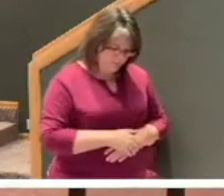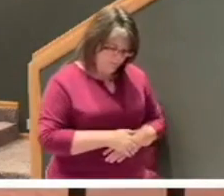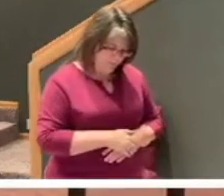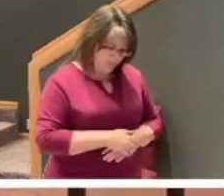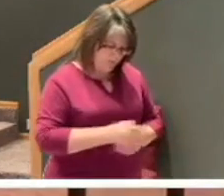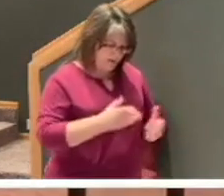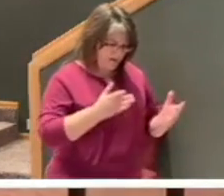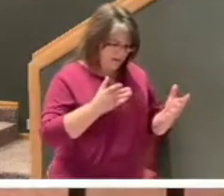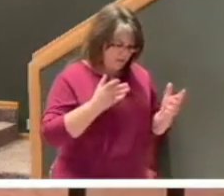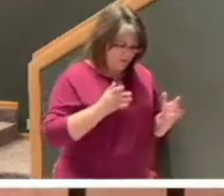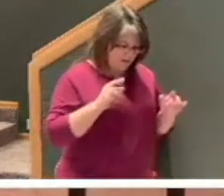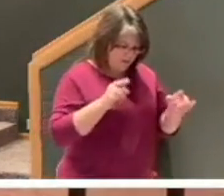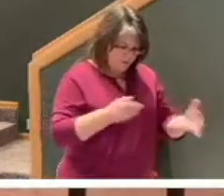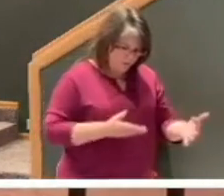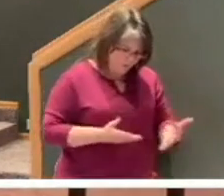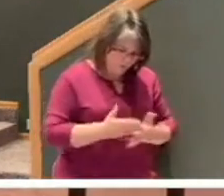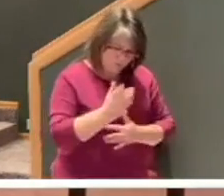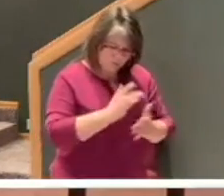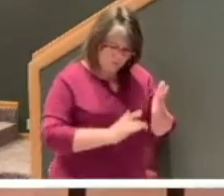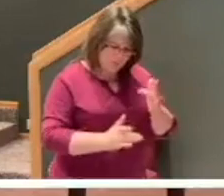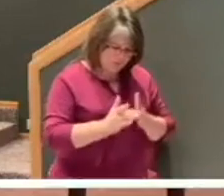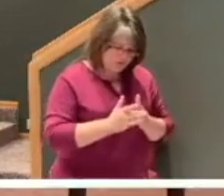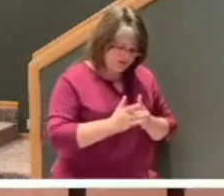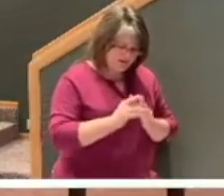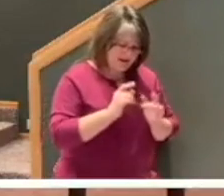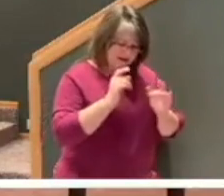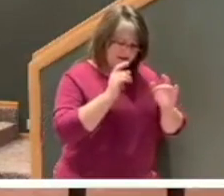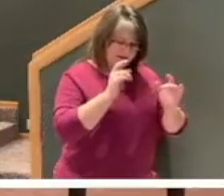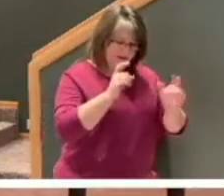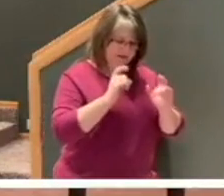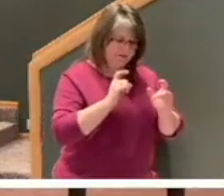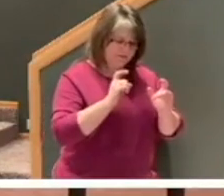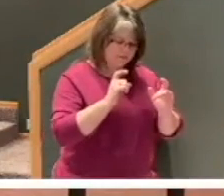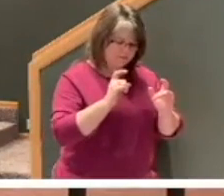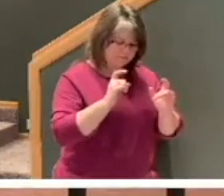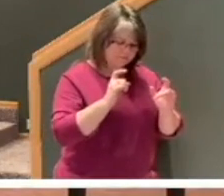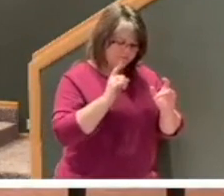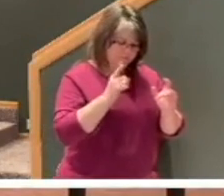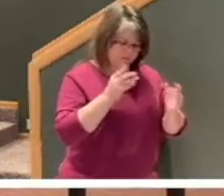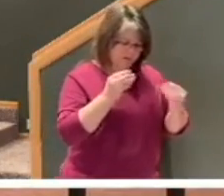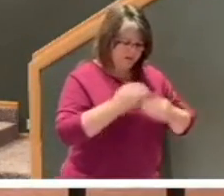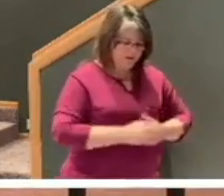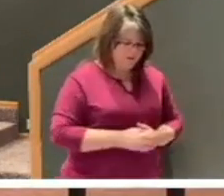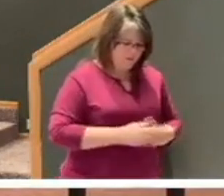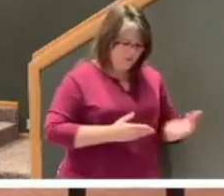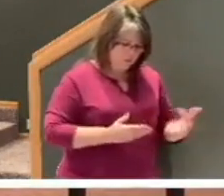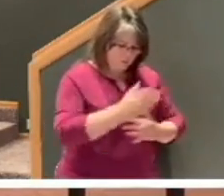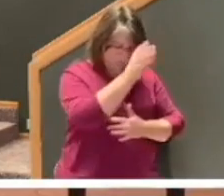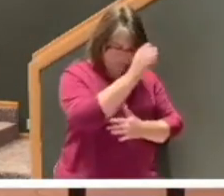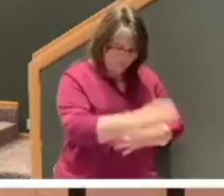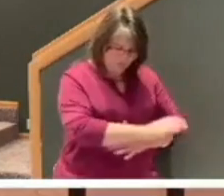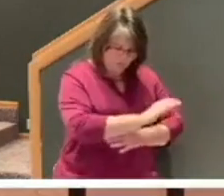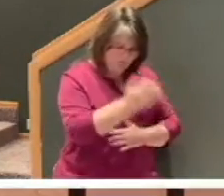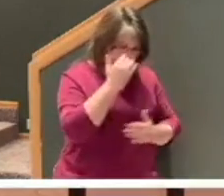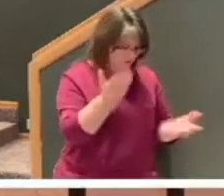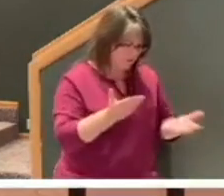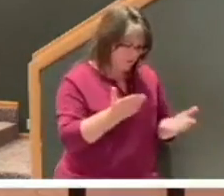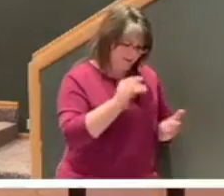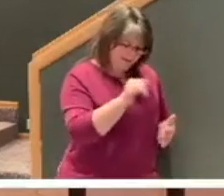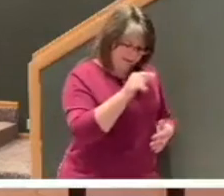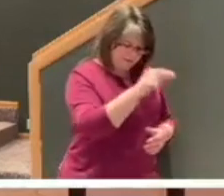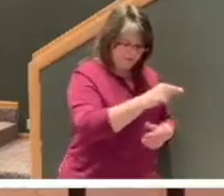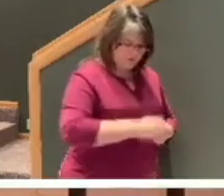I want to go through Jesus and the gift that he provided. I want to go through the cross. If you're here and that's